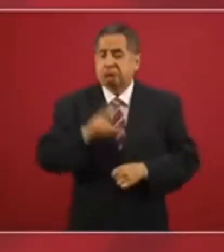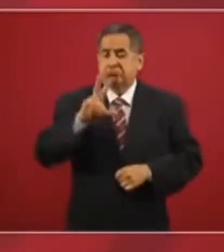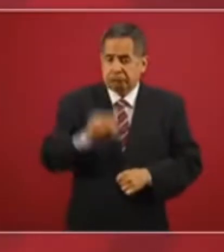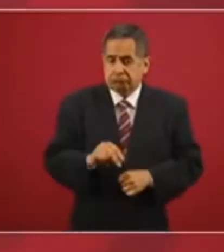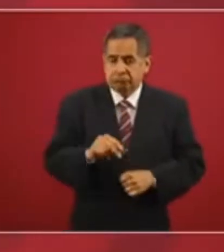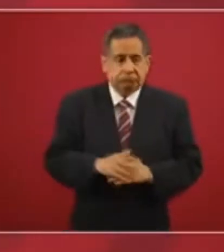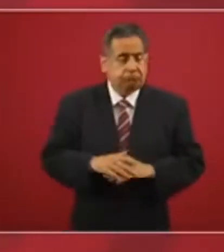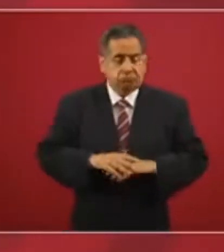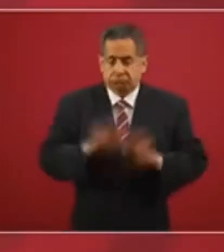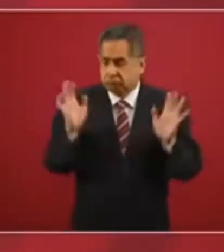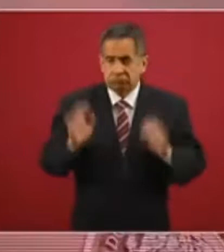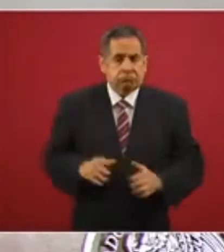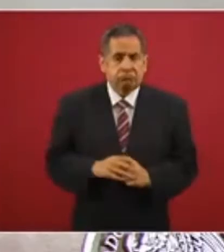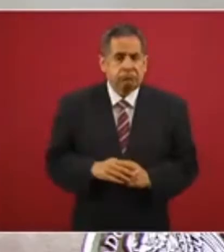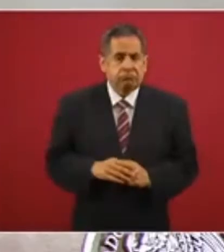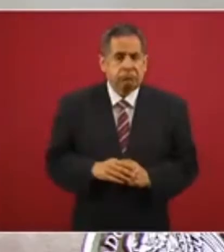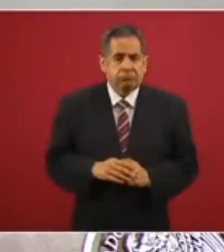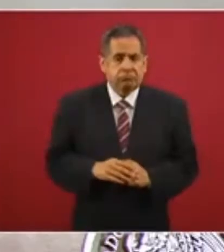La gente